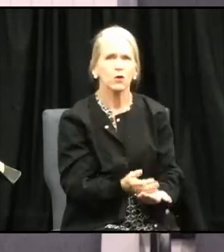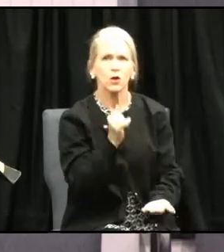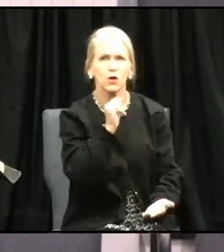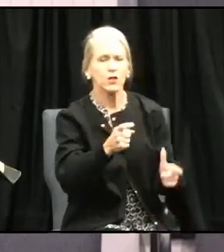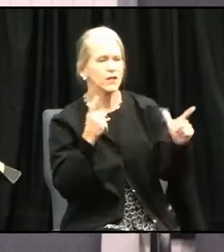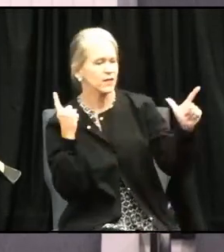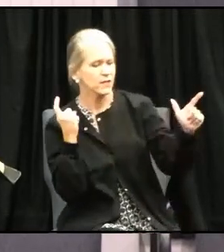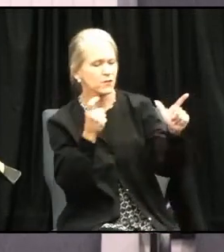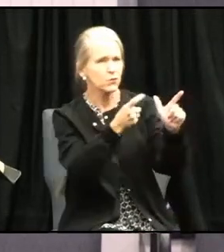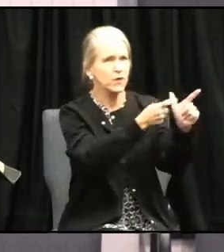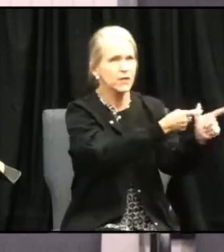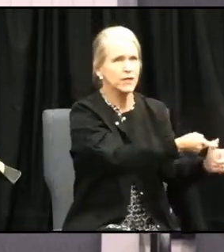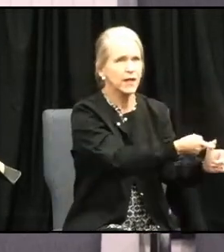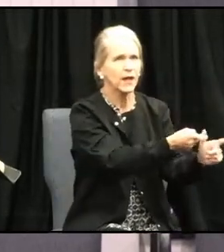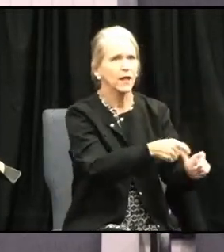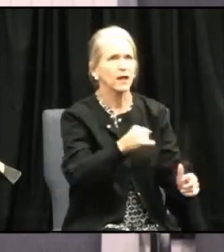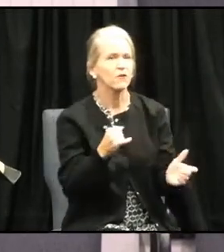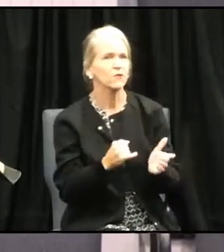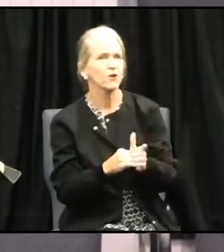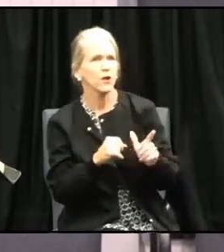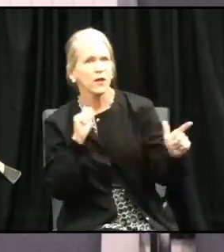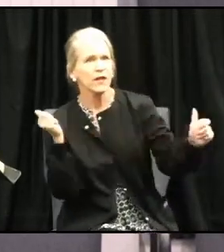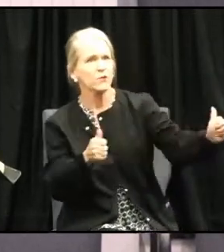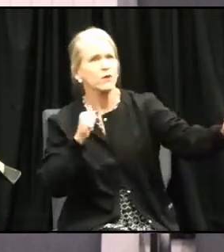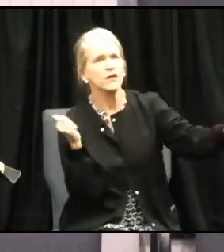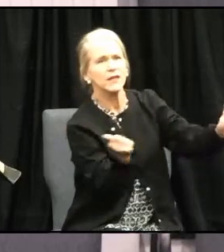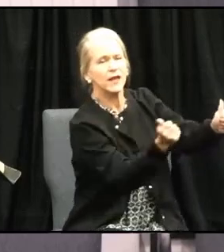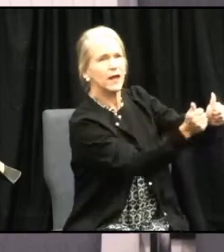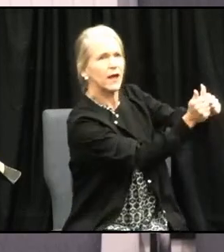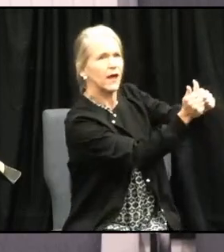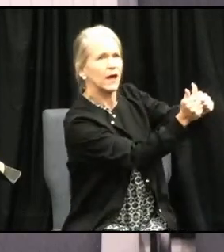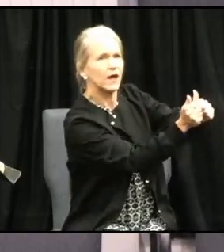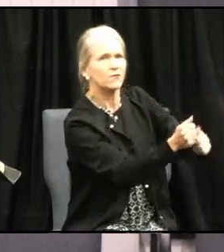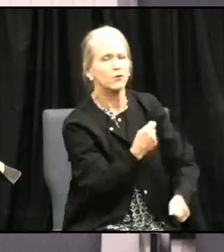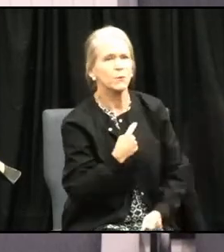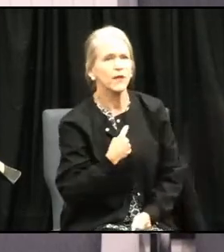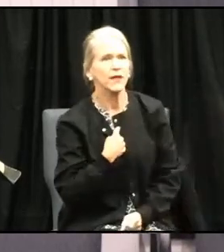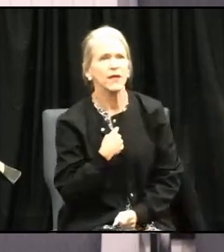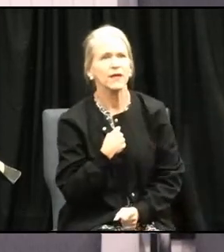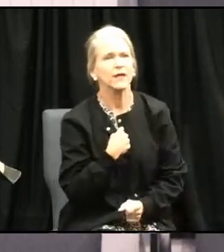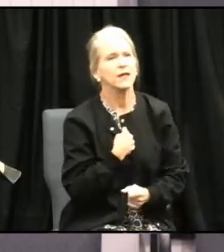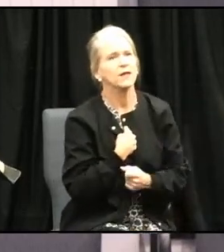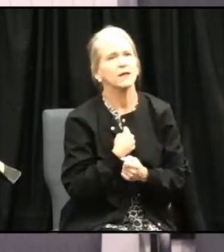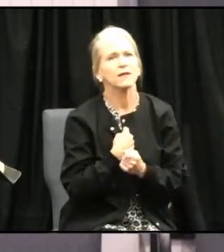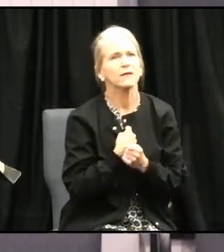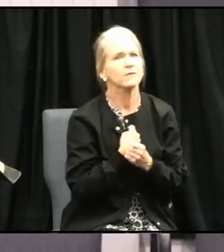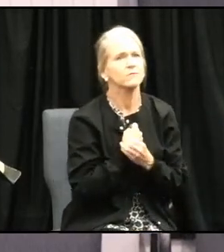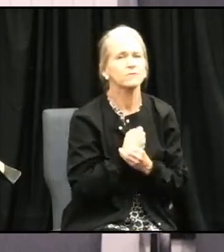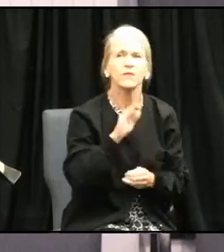Your goodness is running after us, running after me.